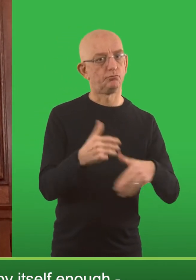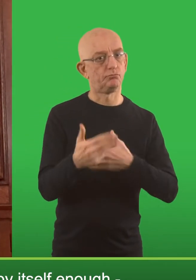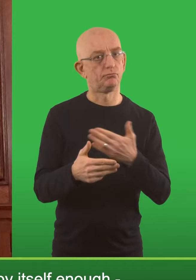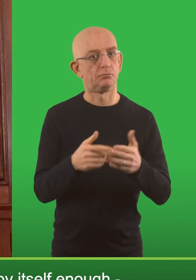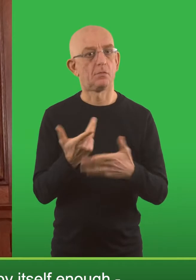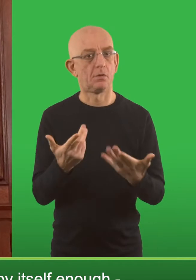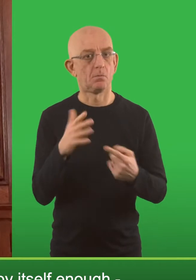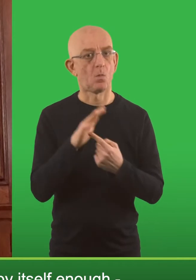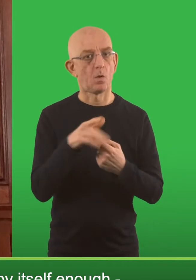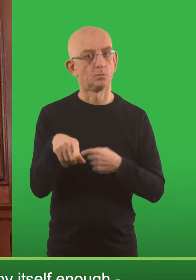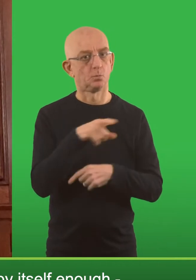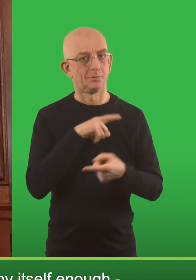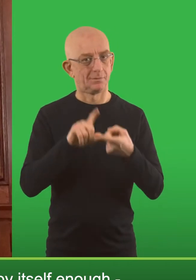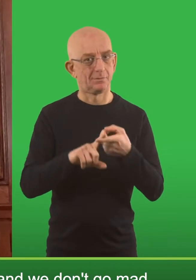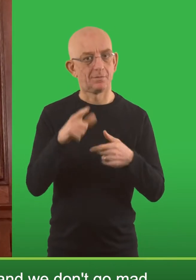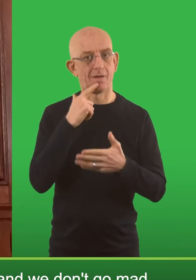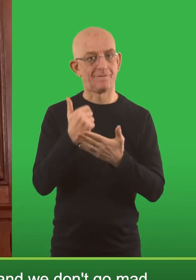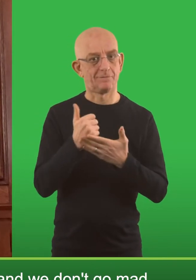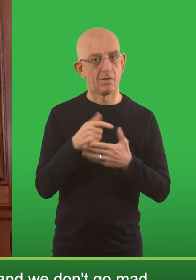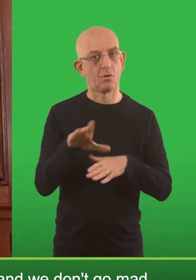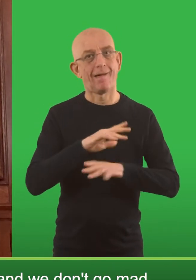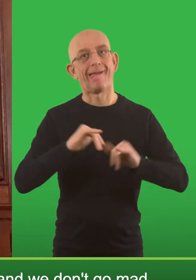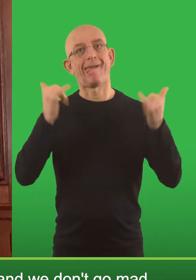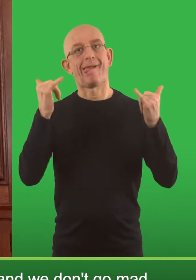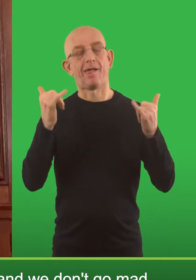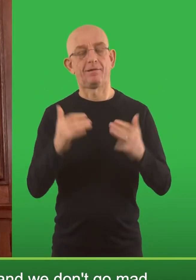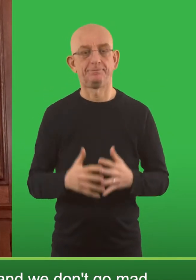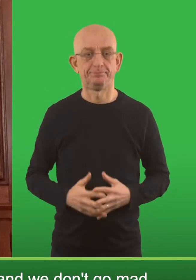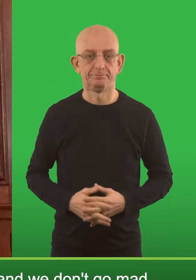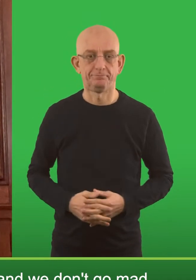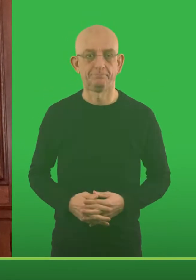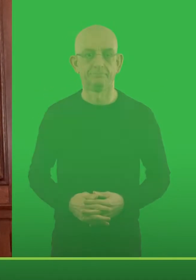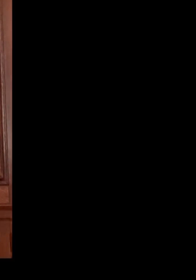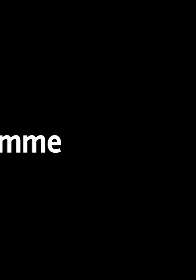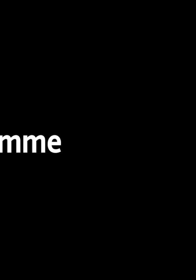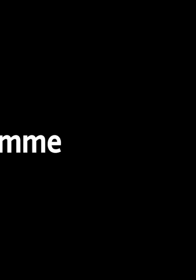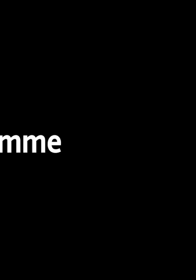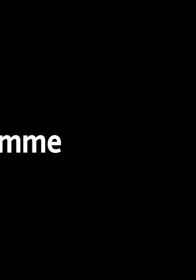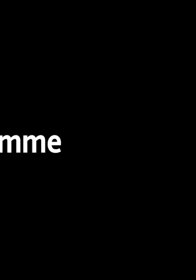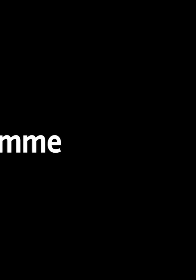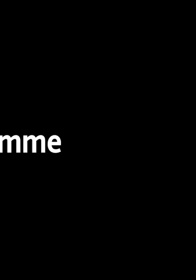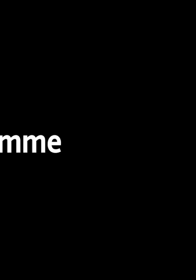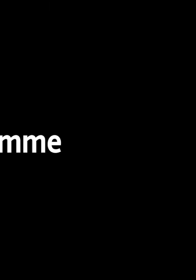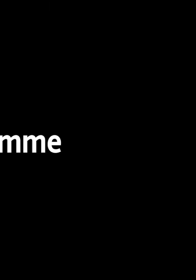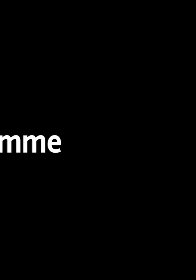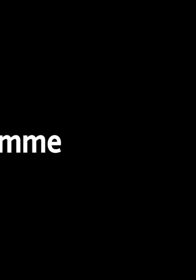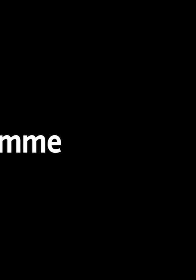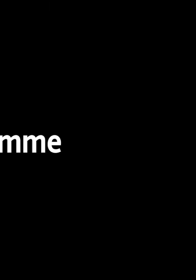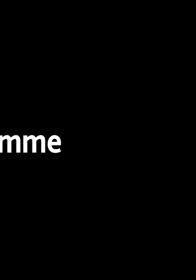of people. But all up, we are on track, but it's important that we stick with the advice and we don't go mad.